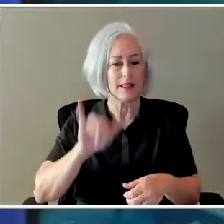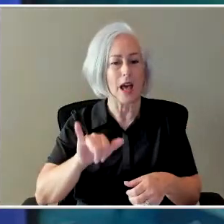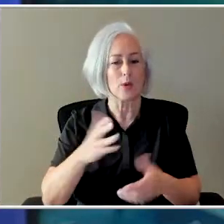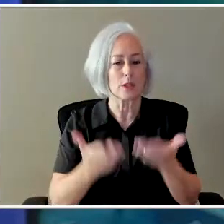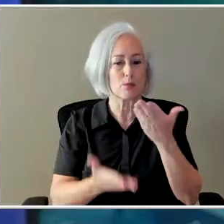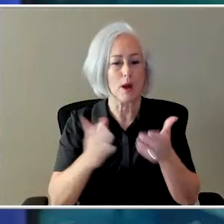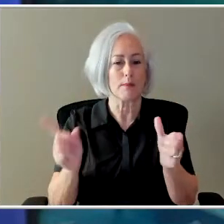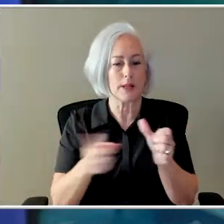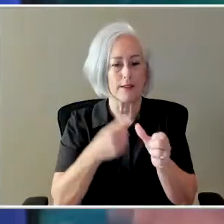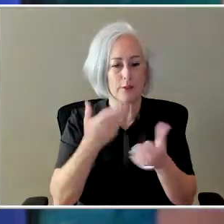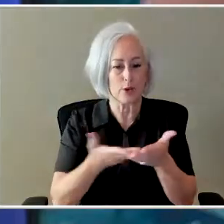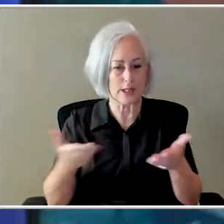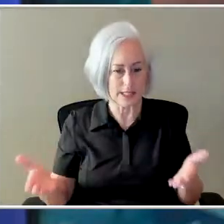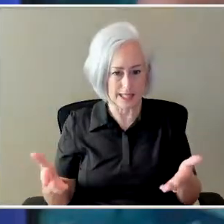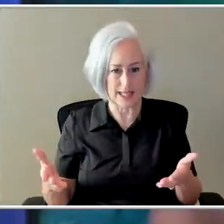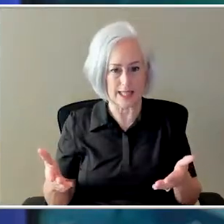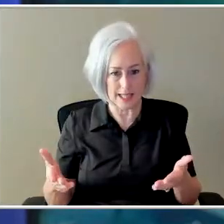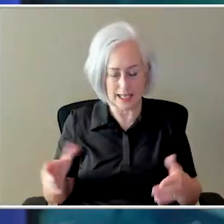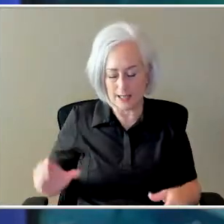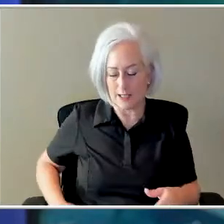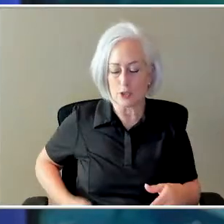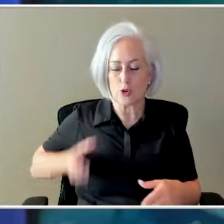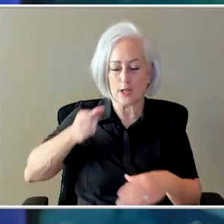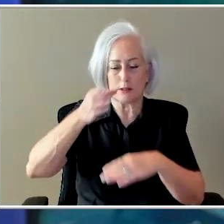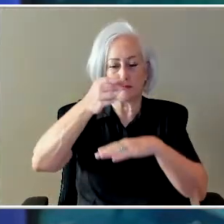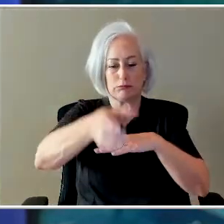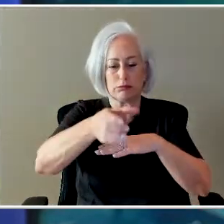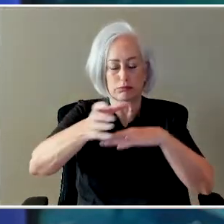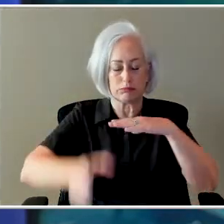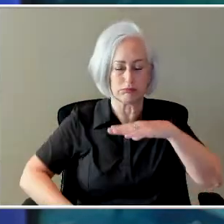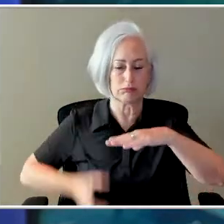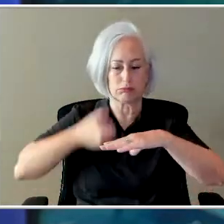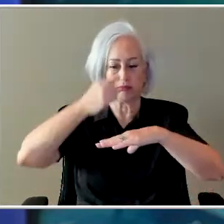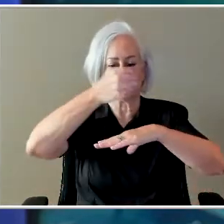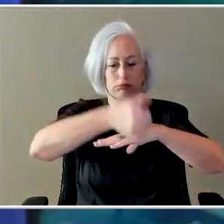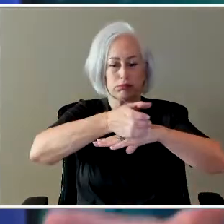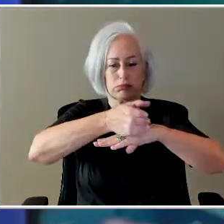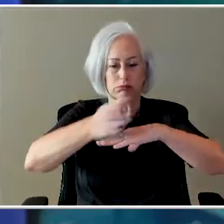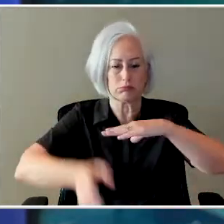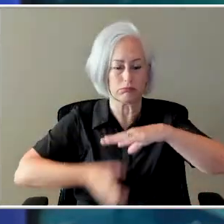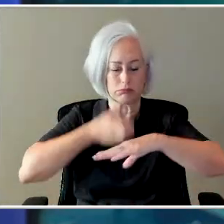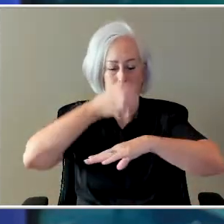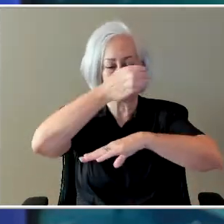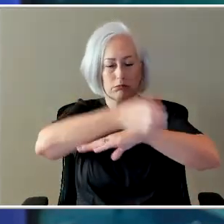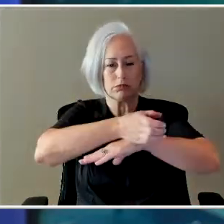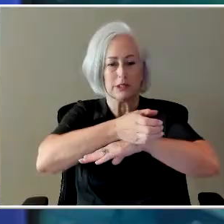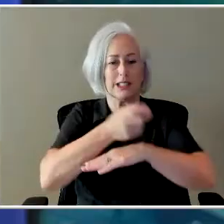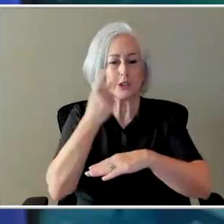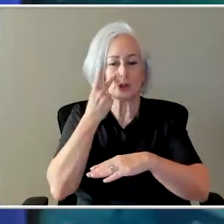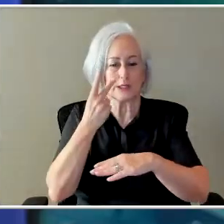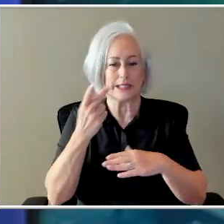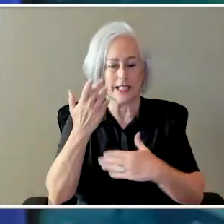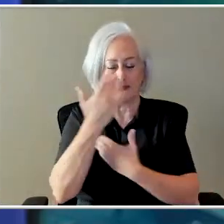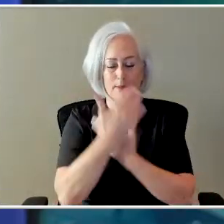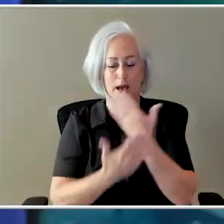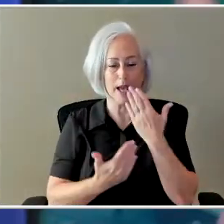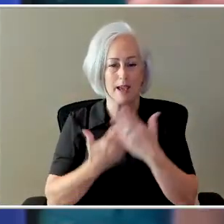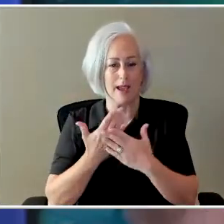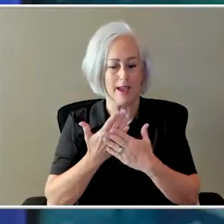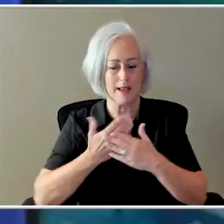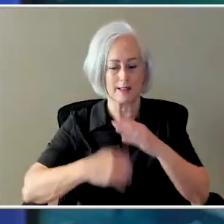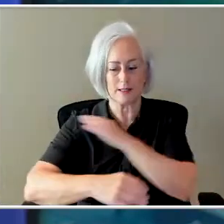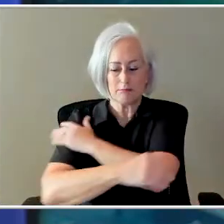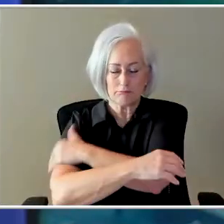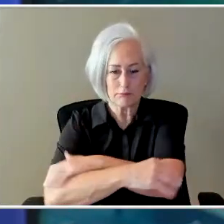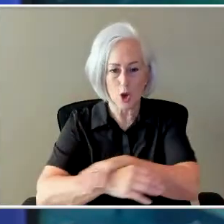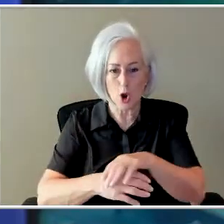Was setting them on the table, trying to set them up on a box, and just see if my mobility or strength or